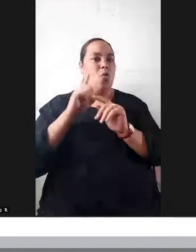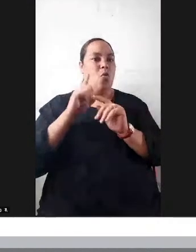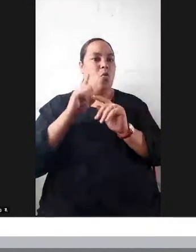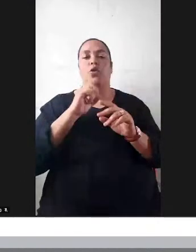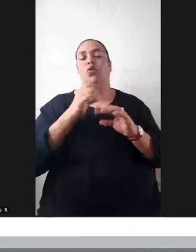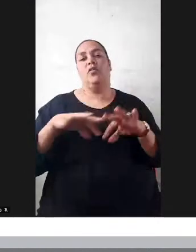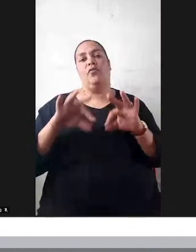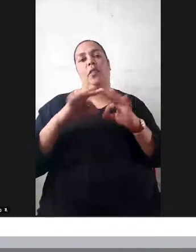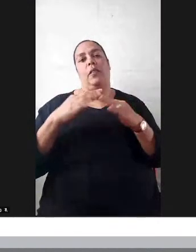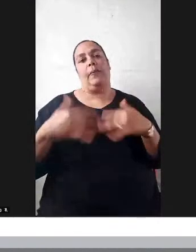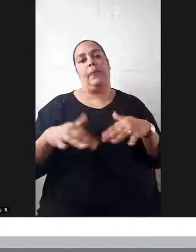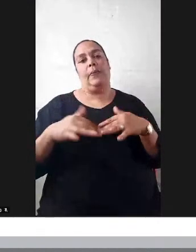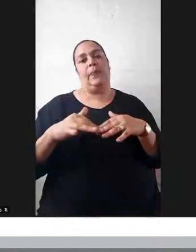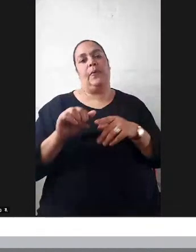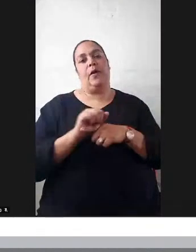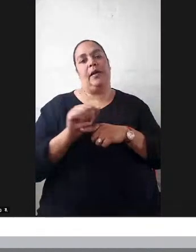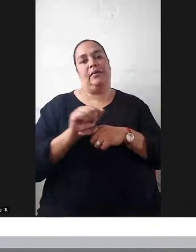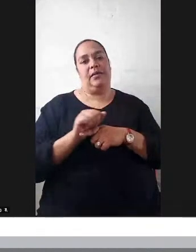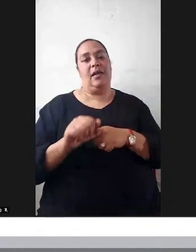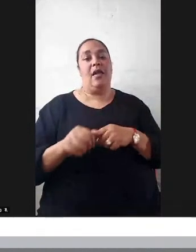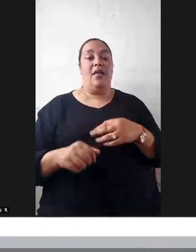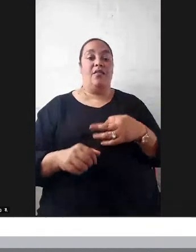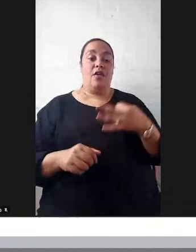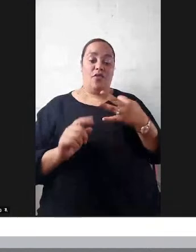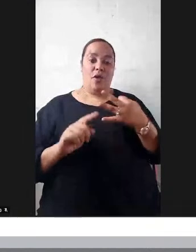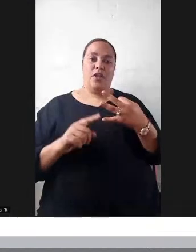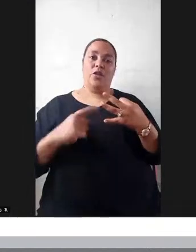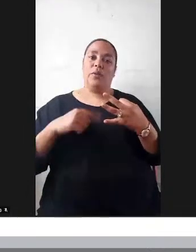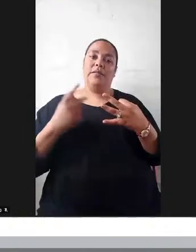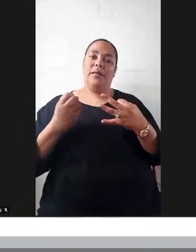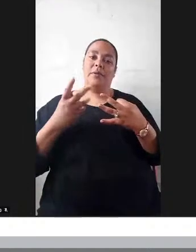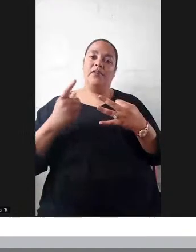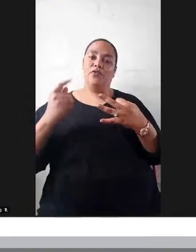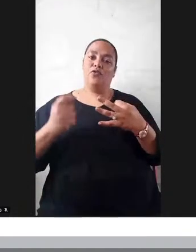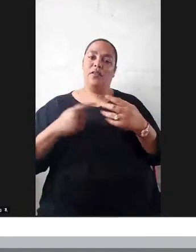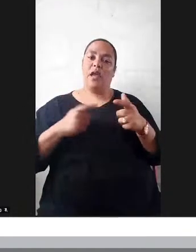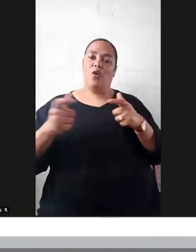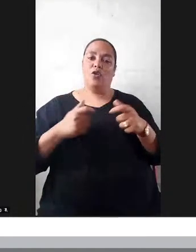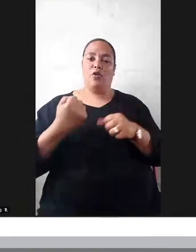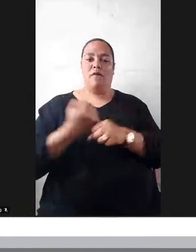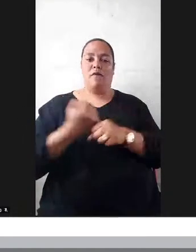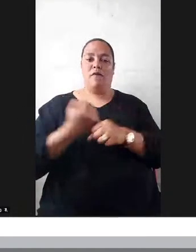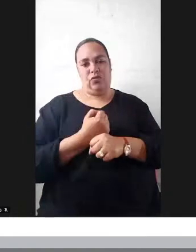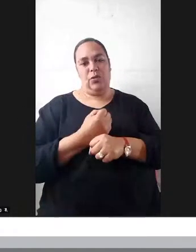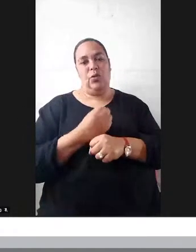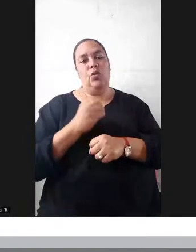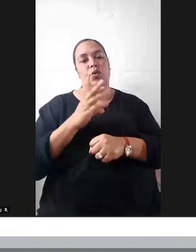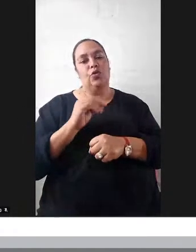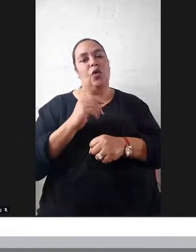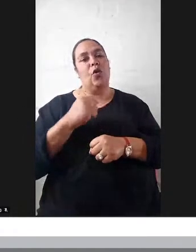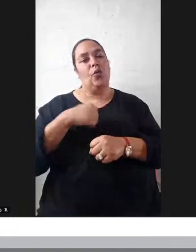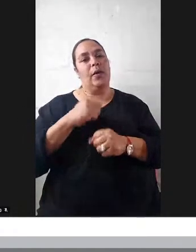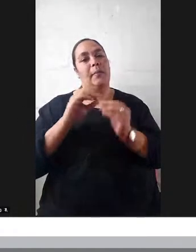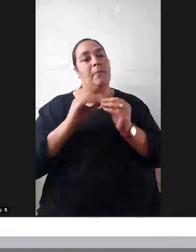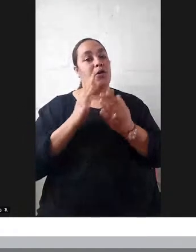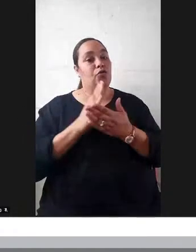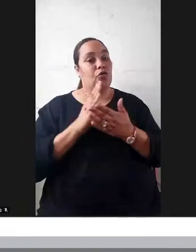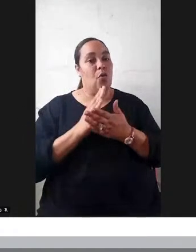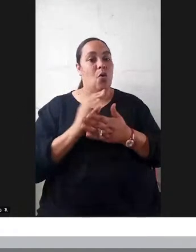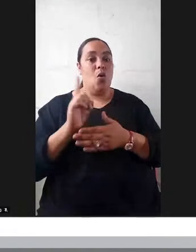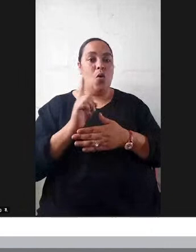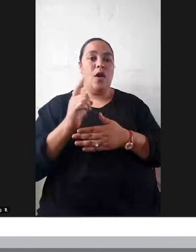very useful exercise. And then thirdly, we've also strengthened our control functions. So we make sure that we